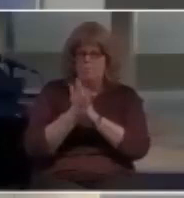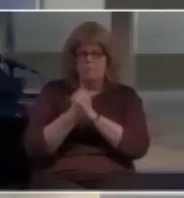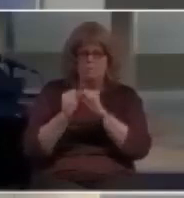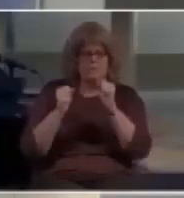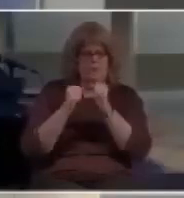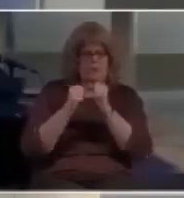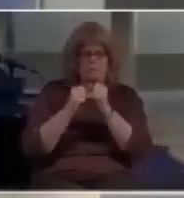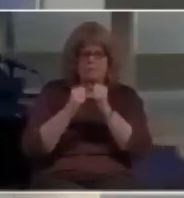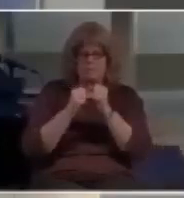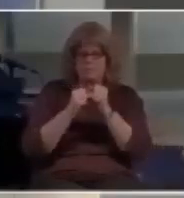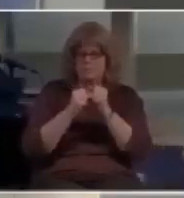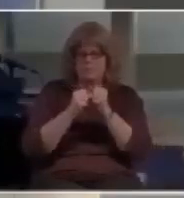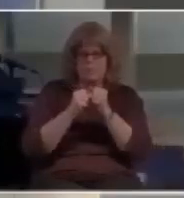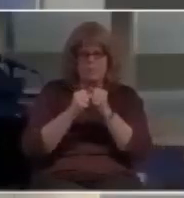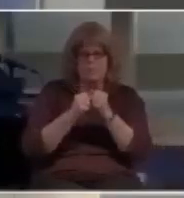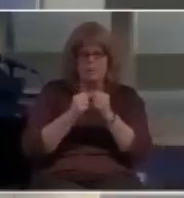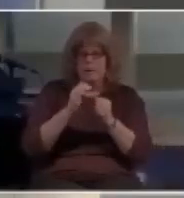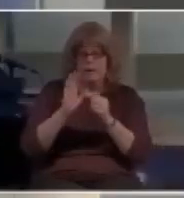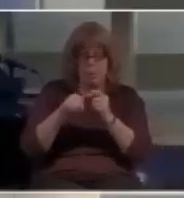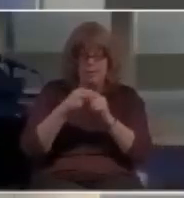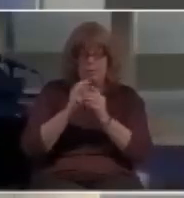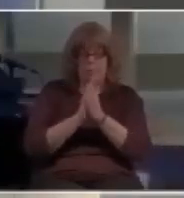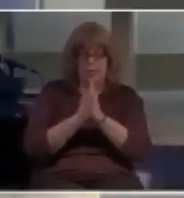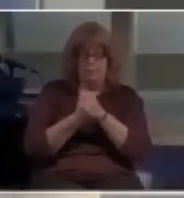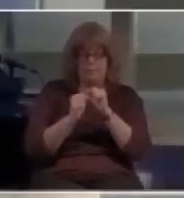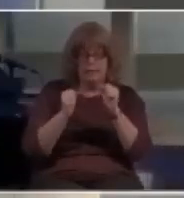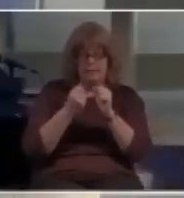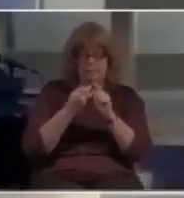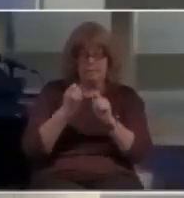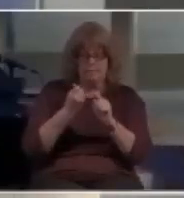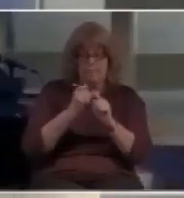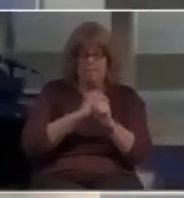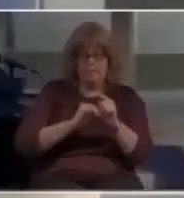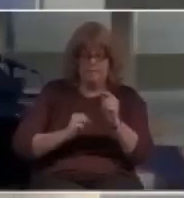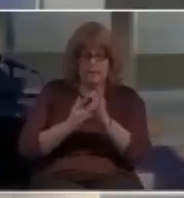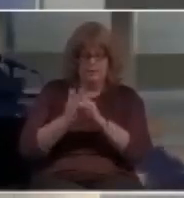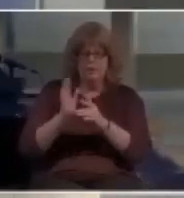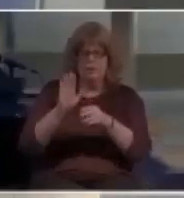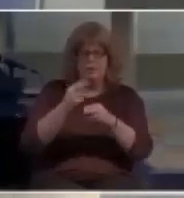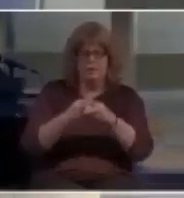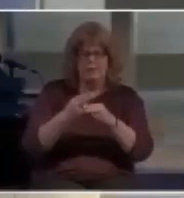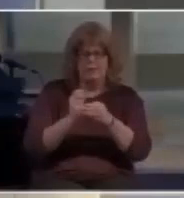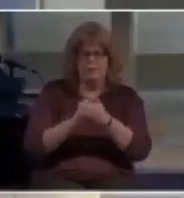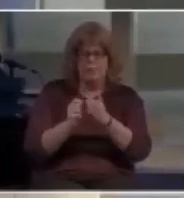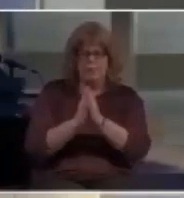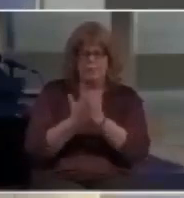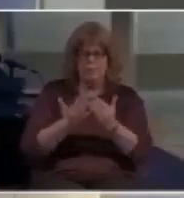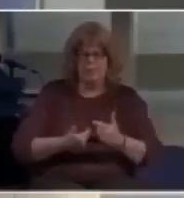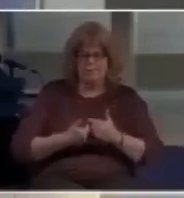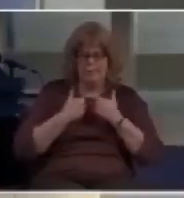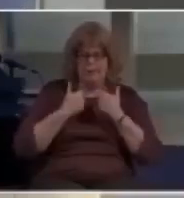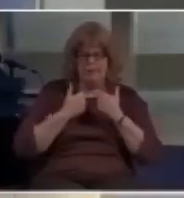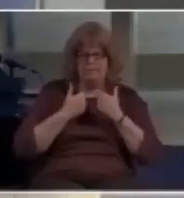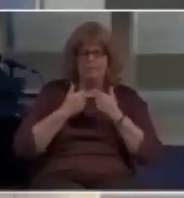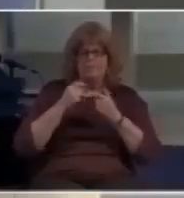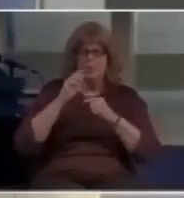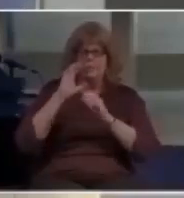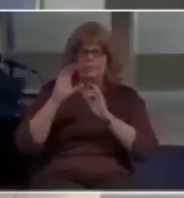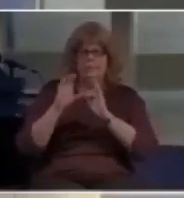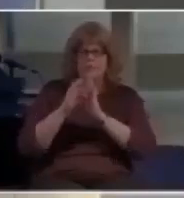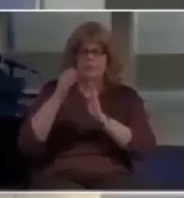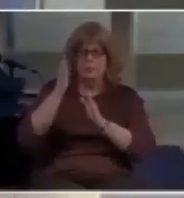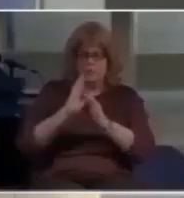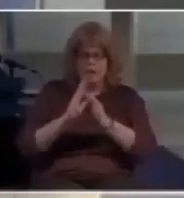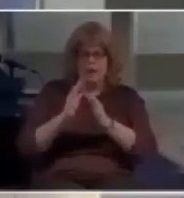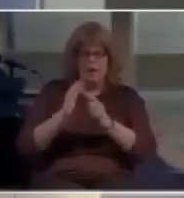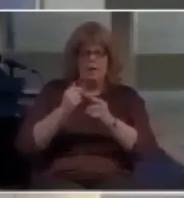Messiah Jesus who is not written in that book. And so there's this picture of God's sovereignty